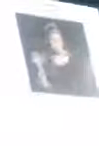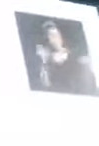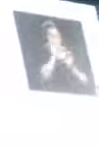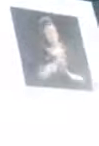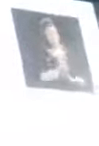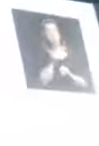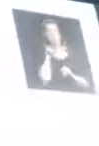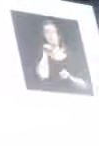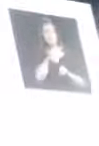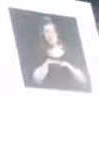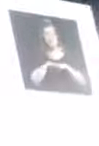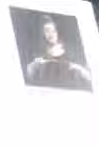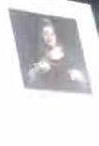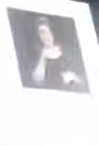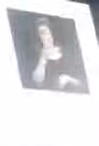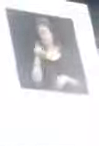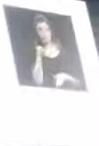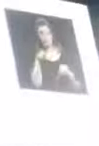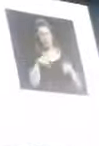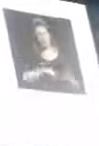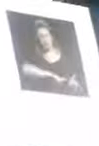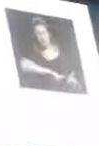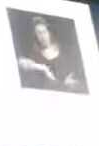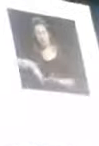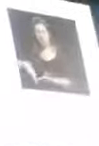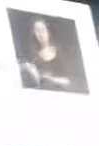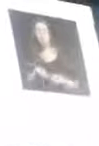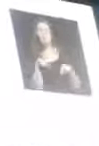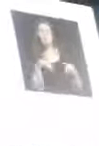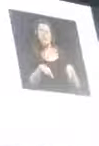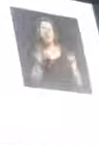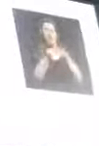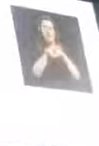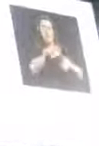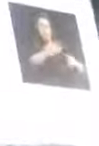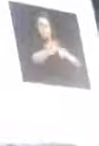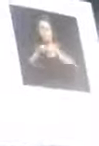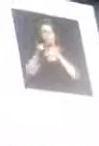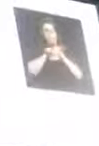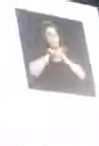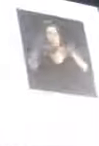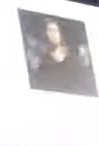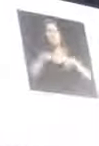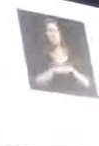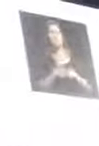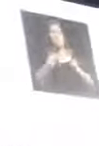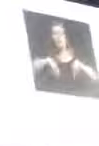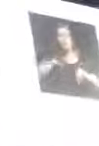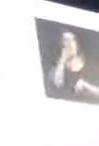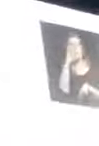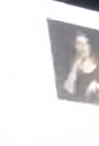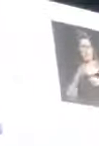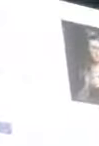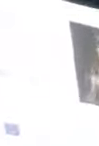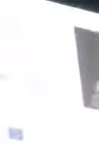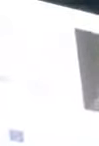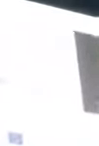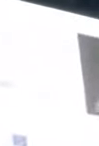yesterday. This sends a strong signal that the European Union stands united for a better global future for